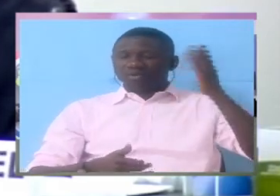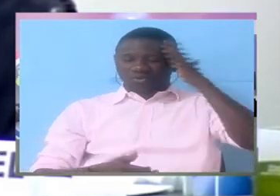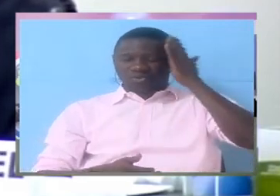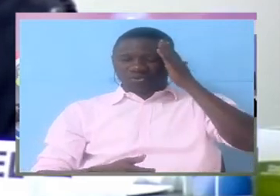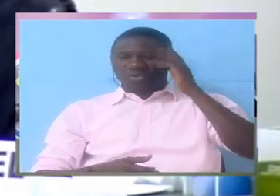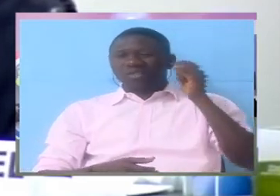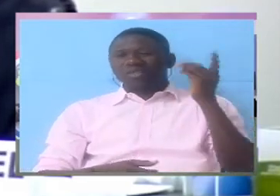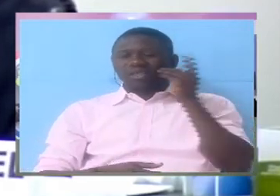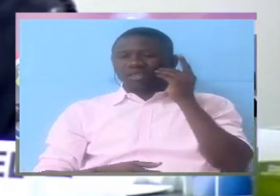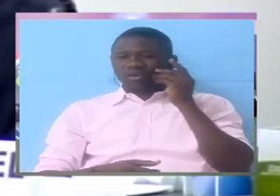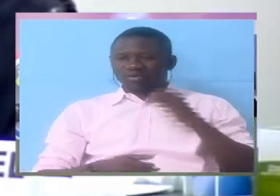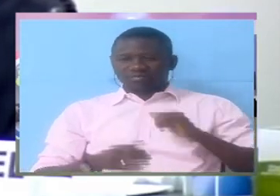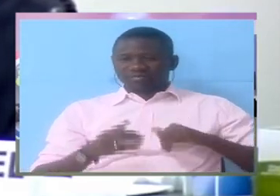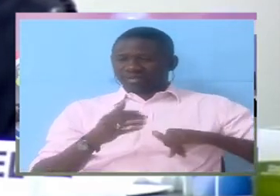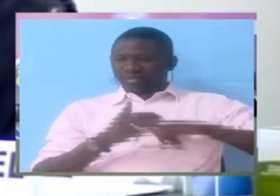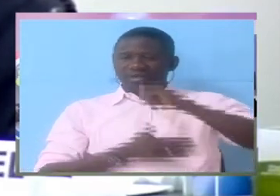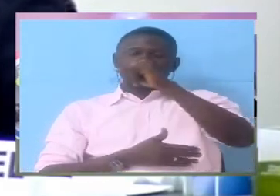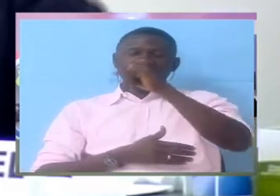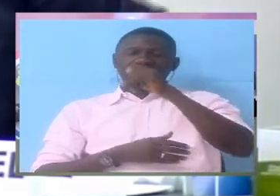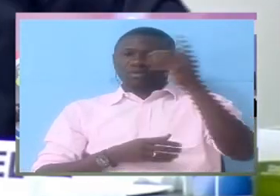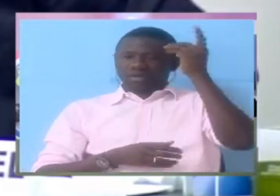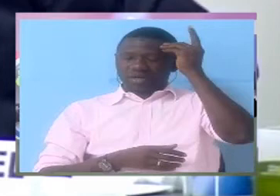of